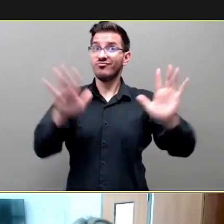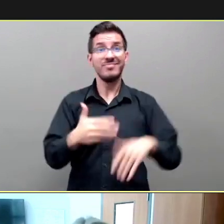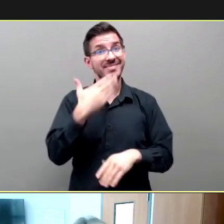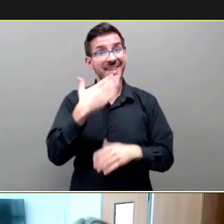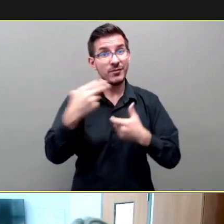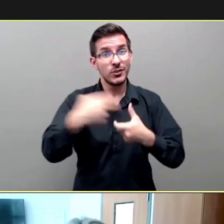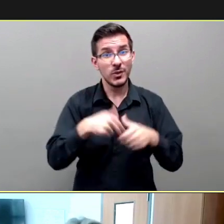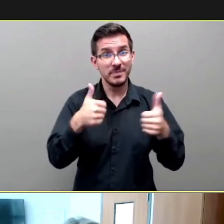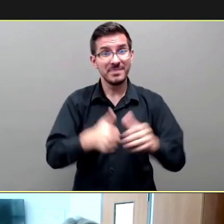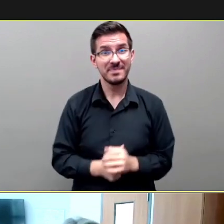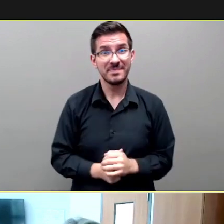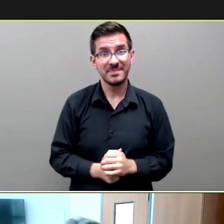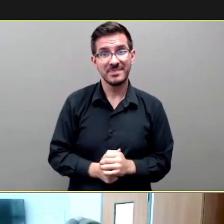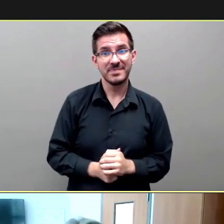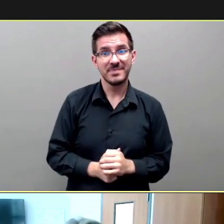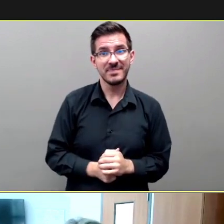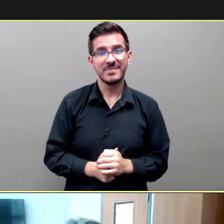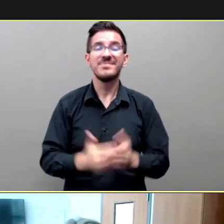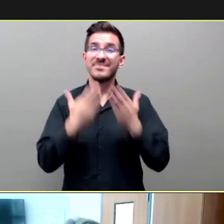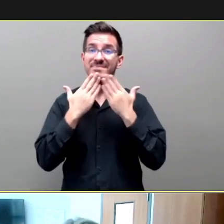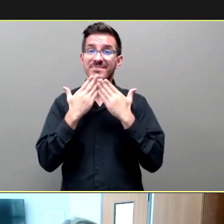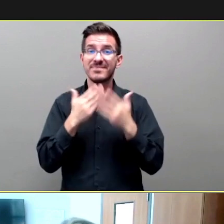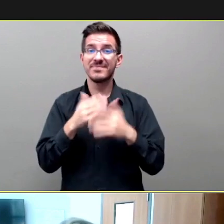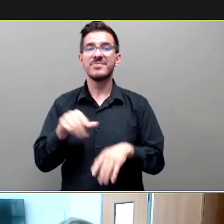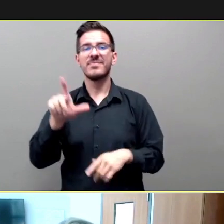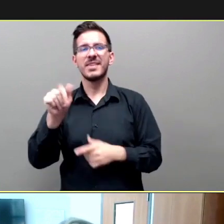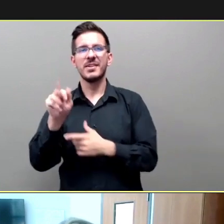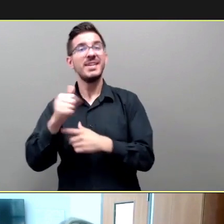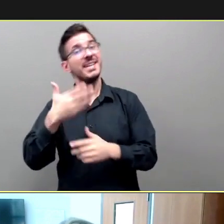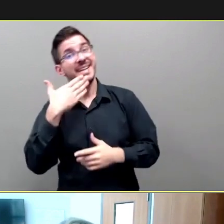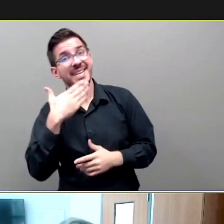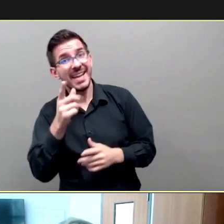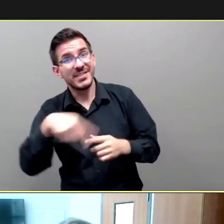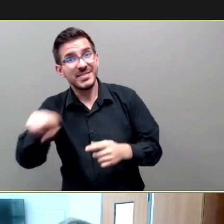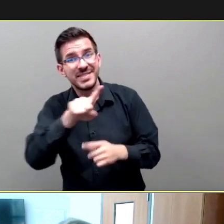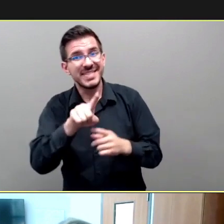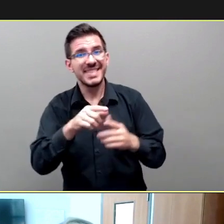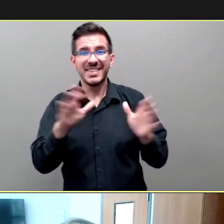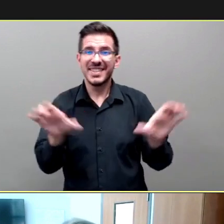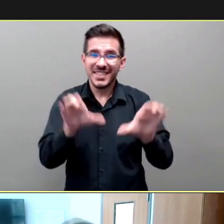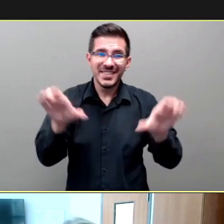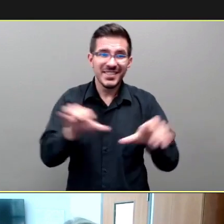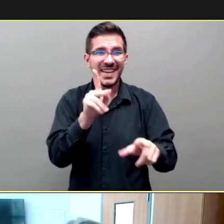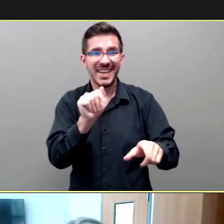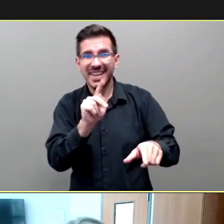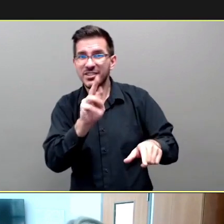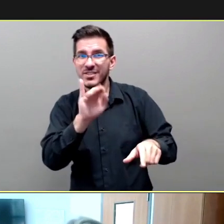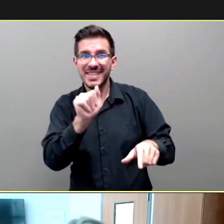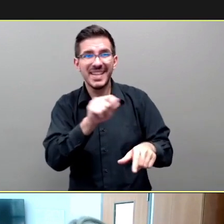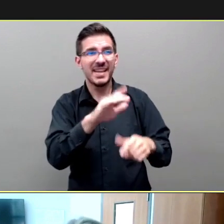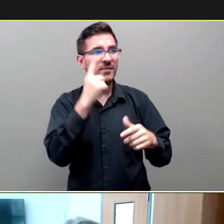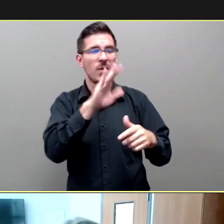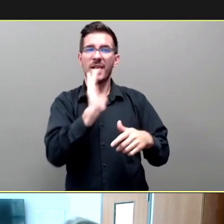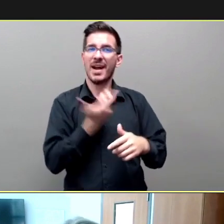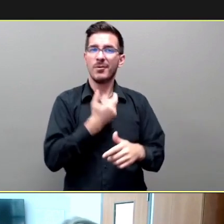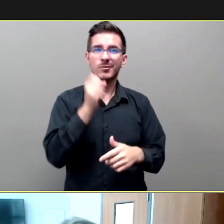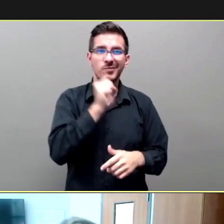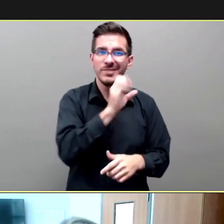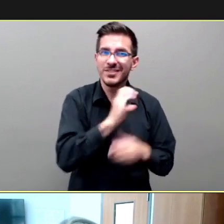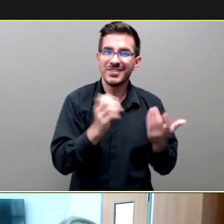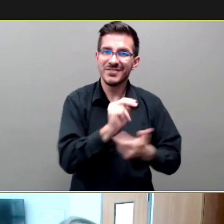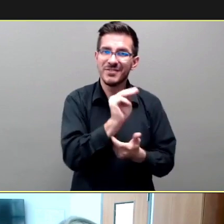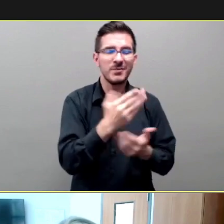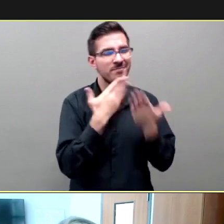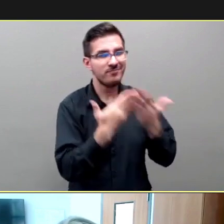joining. Thank you. Yeah, thank you so much for all you're doing, Katrina, too, for all our seniors. And then I'm just